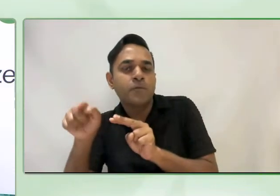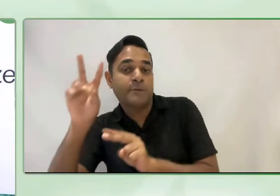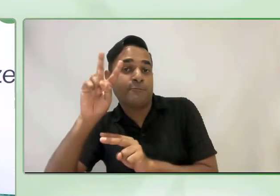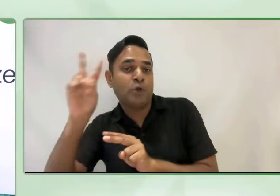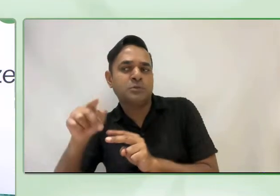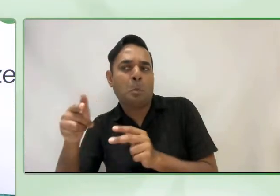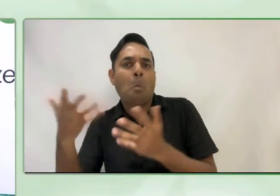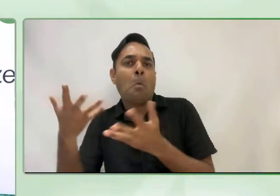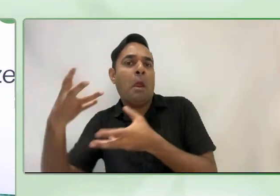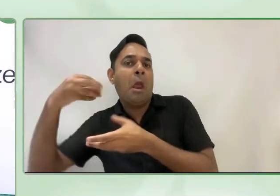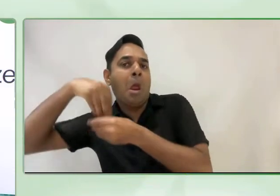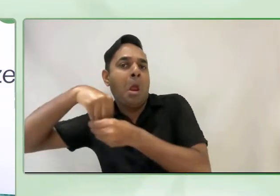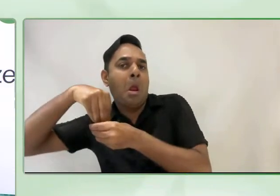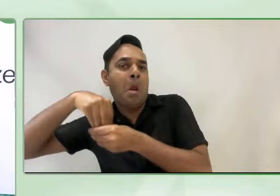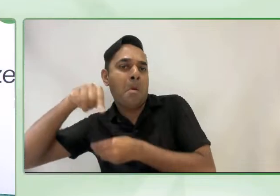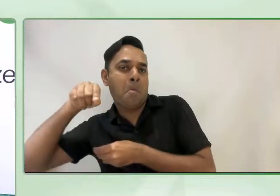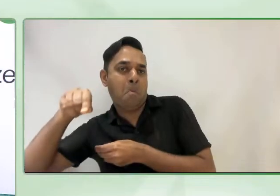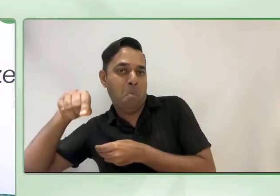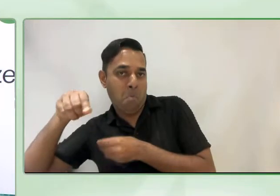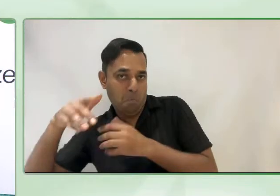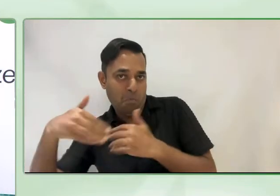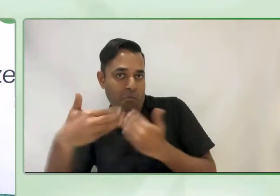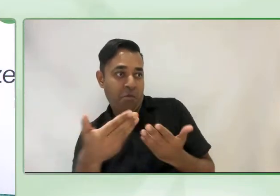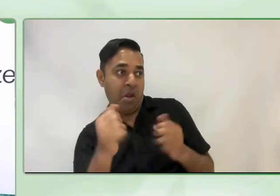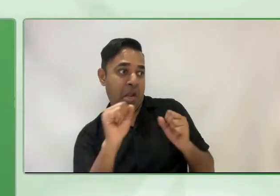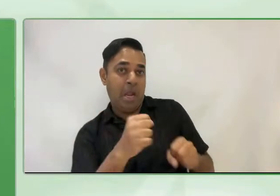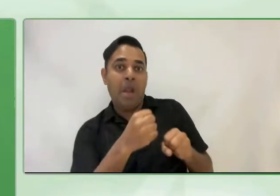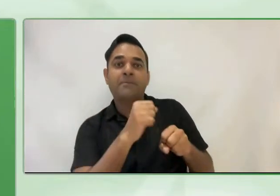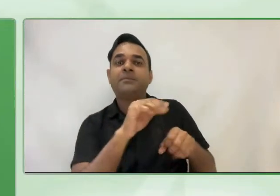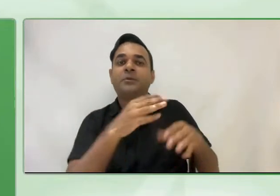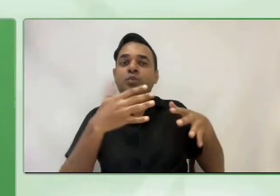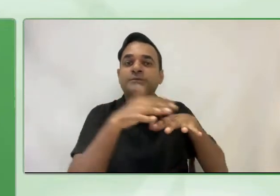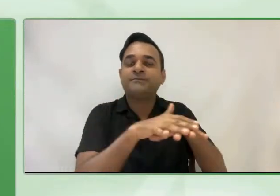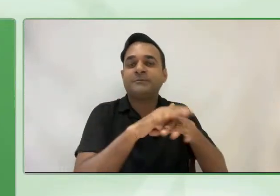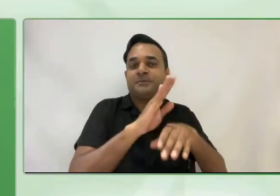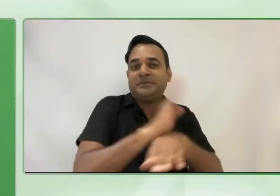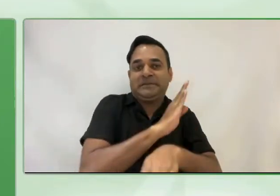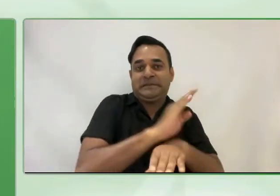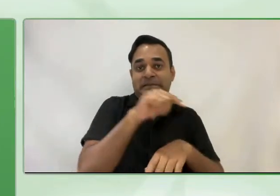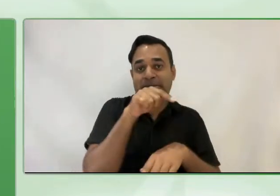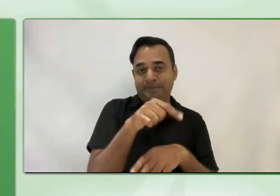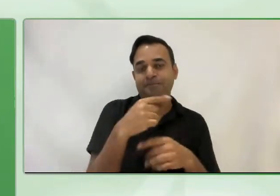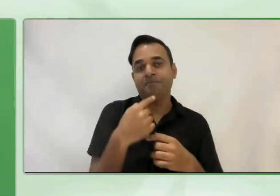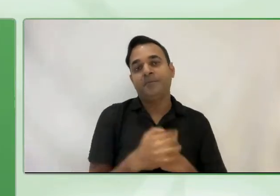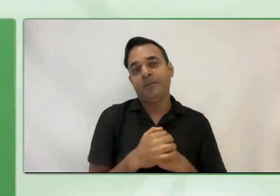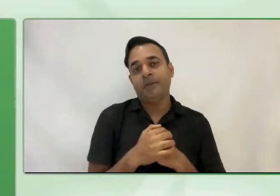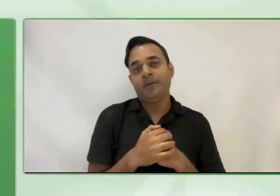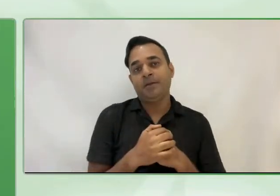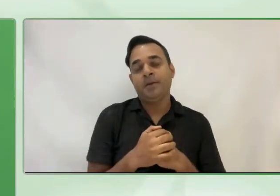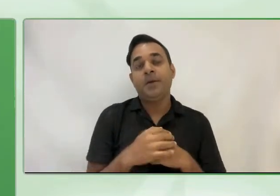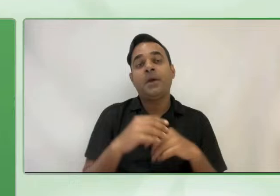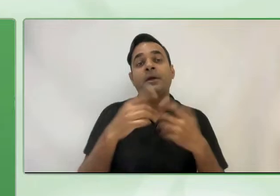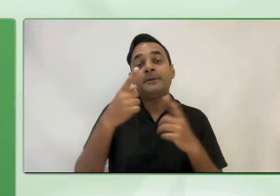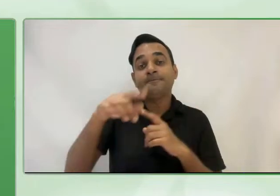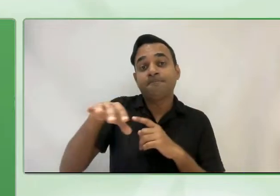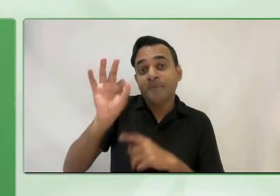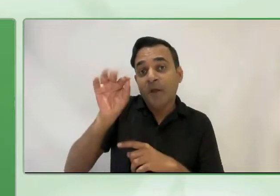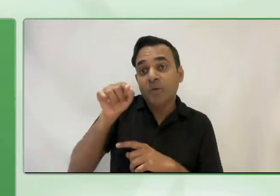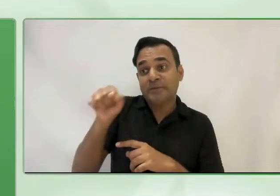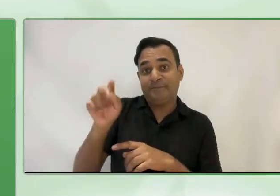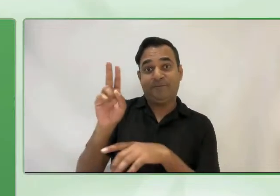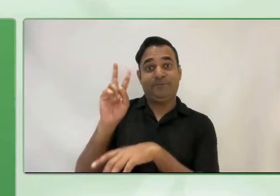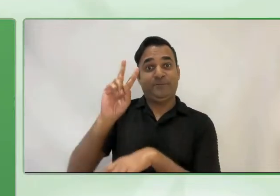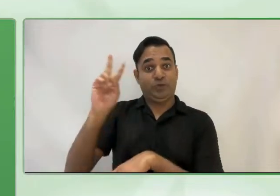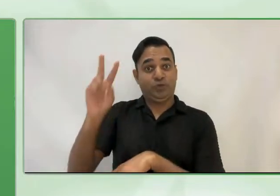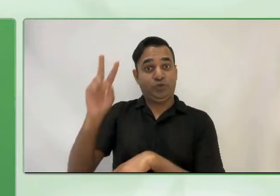are implementing it since 2018, and so far we had about 13 programs. 30,